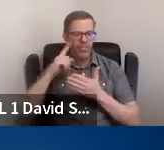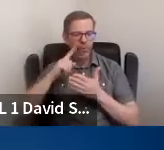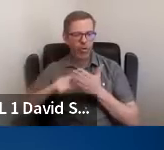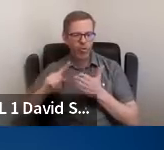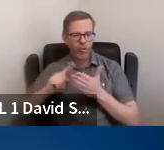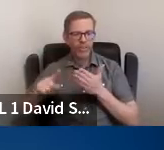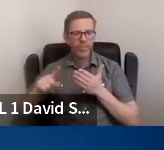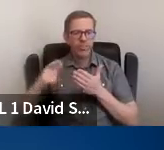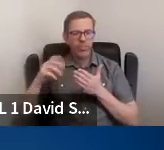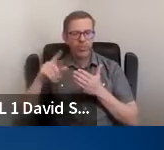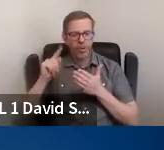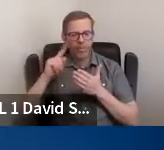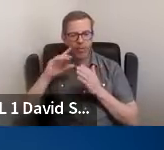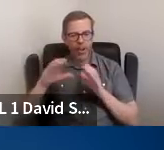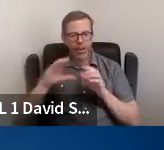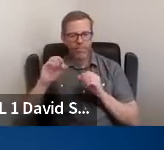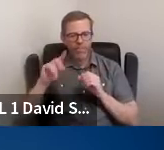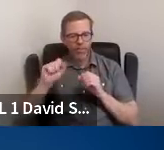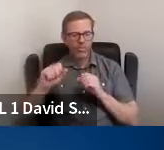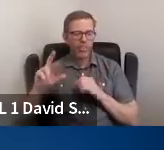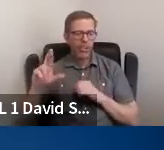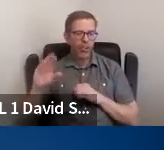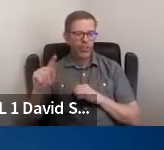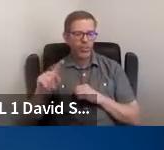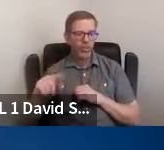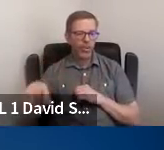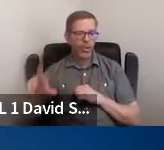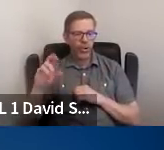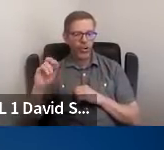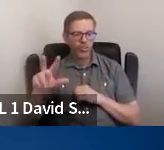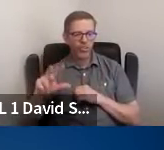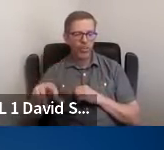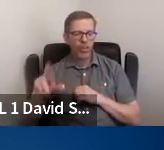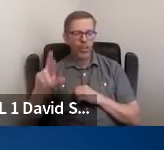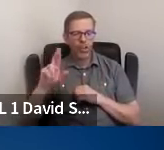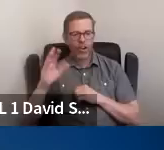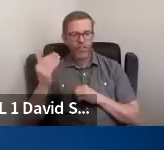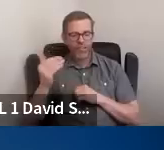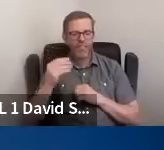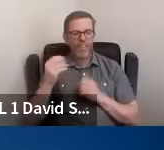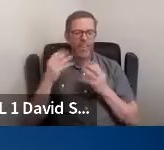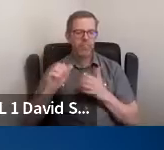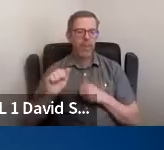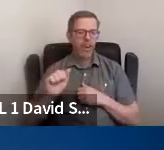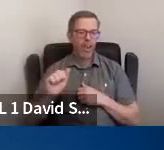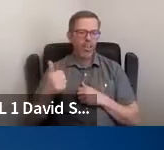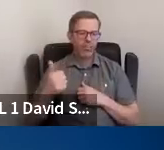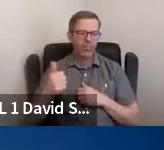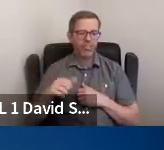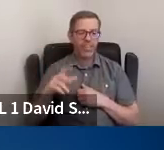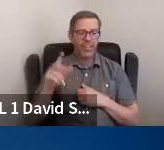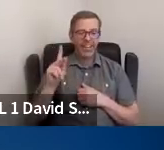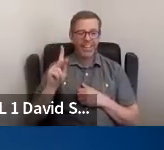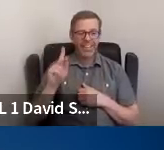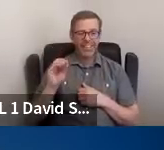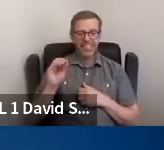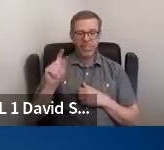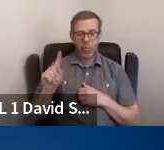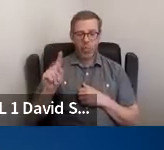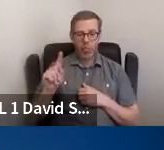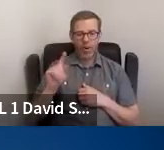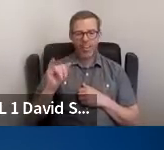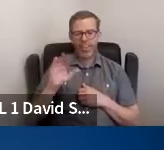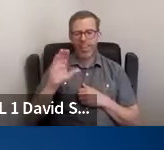with activity codes like R01, R03, R15, and many others. K01 is an example of a